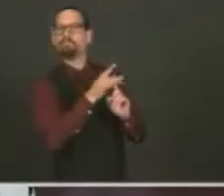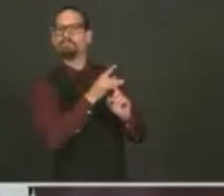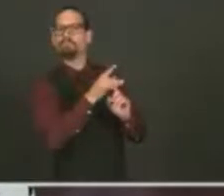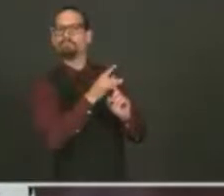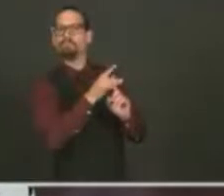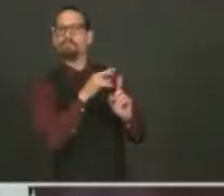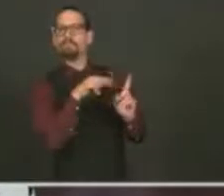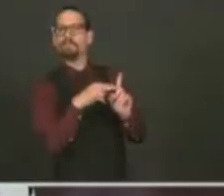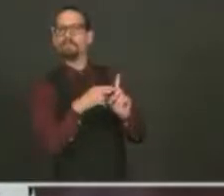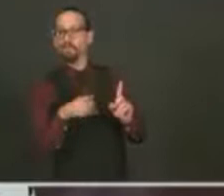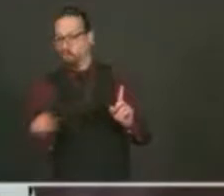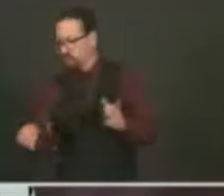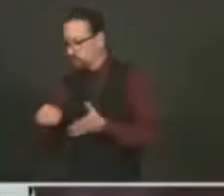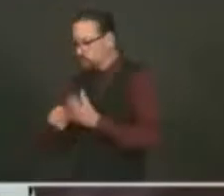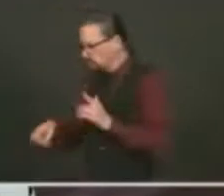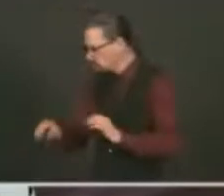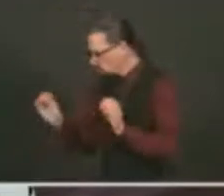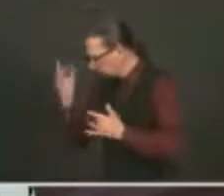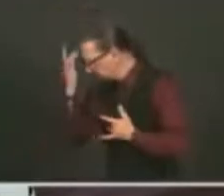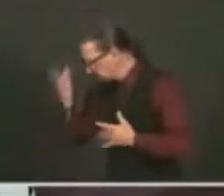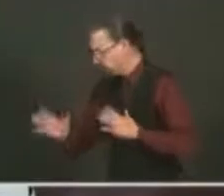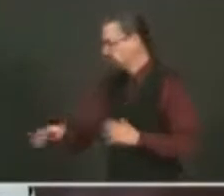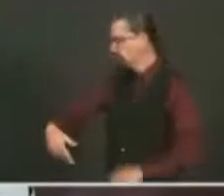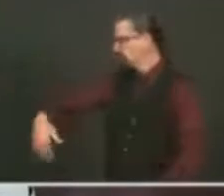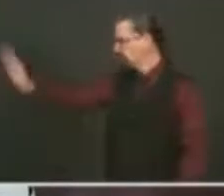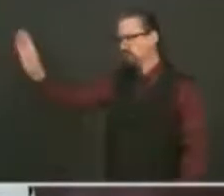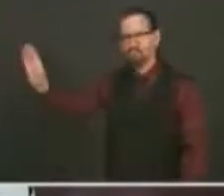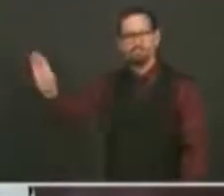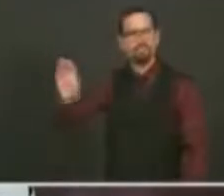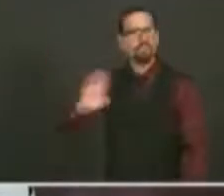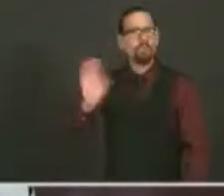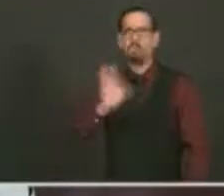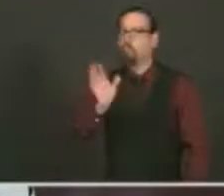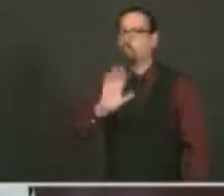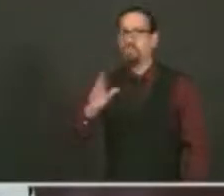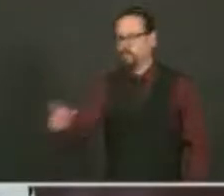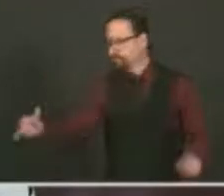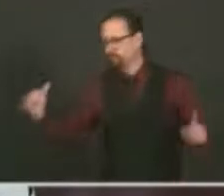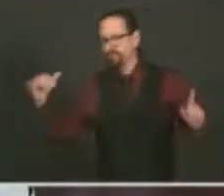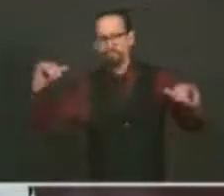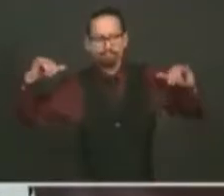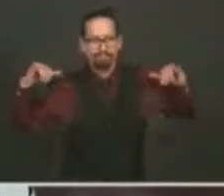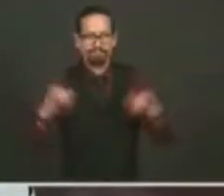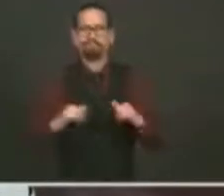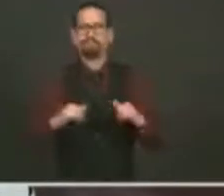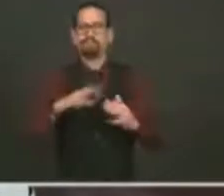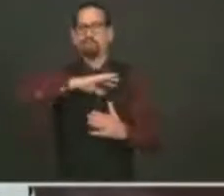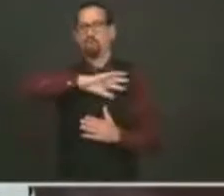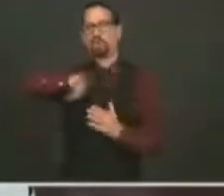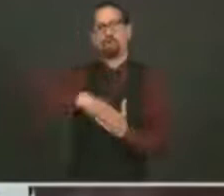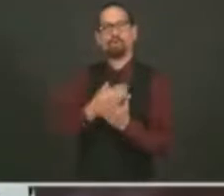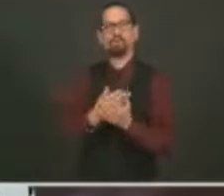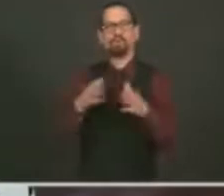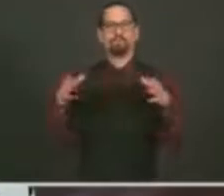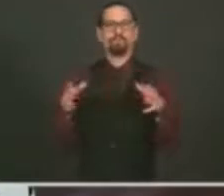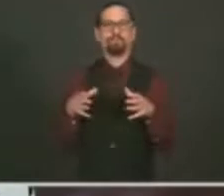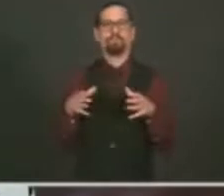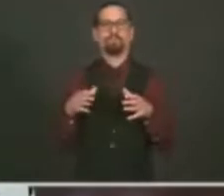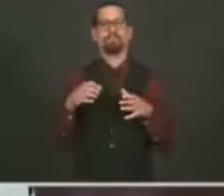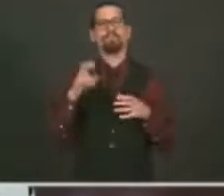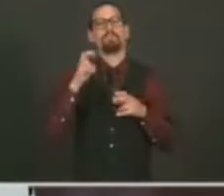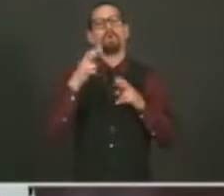You should think about your immediate family or your household as one unit. If one child has symptoms